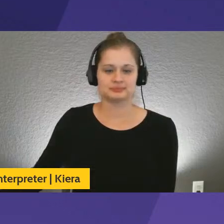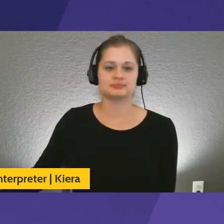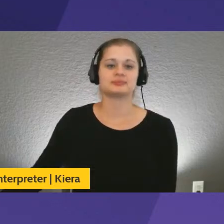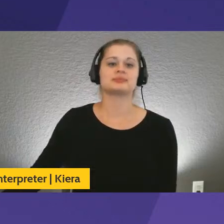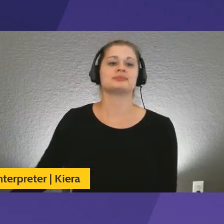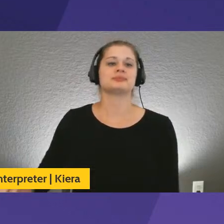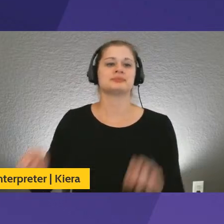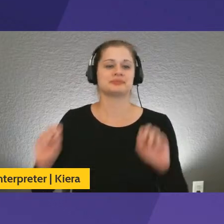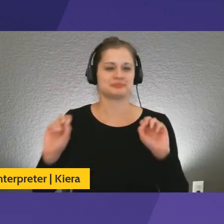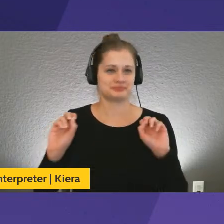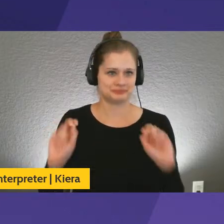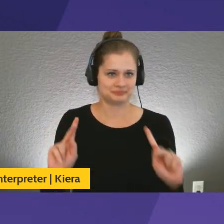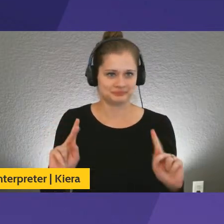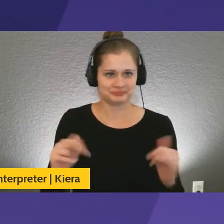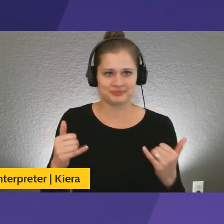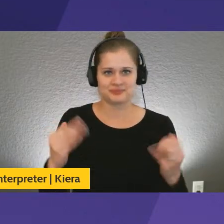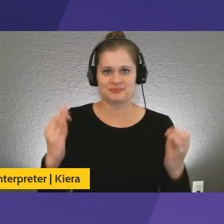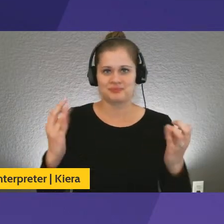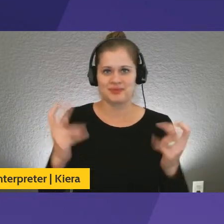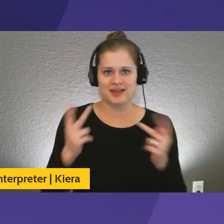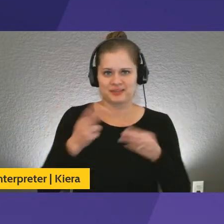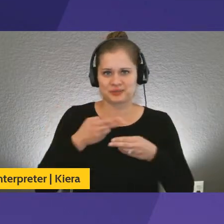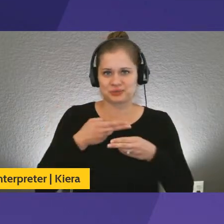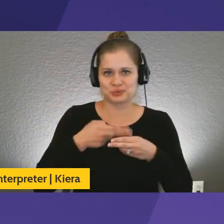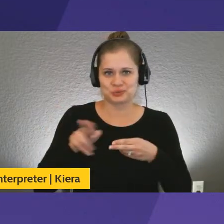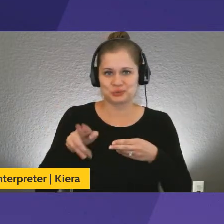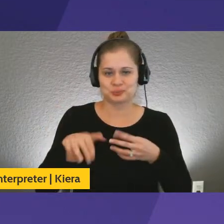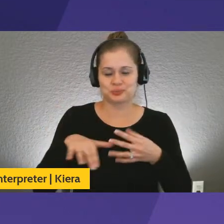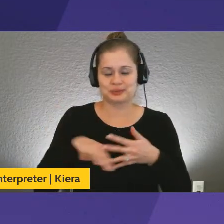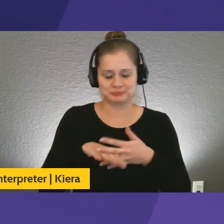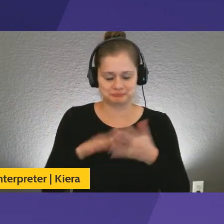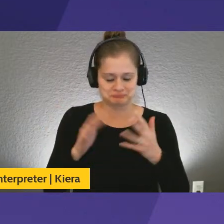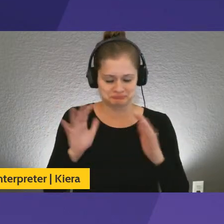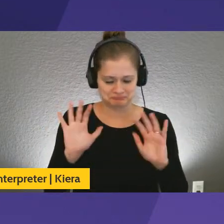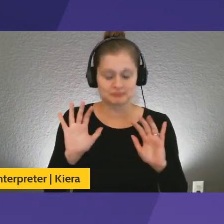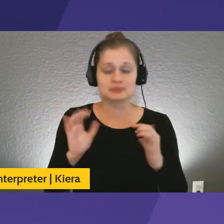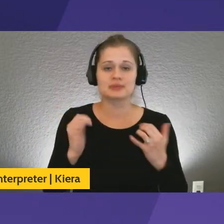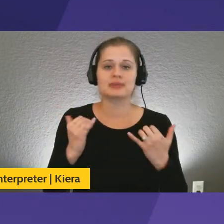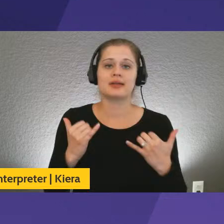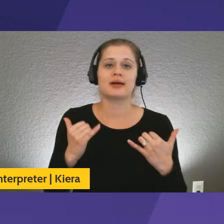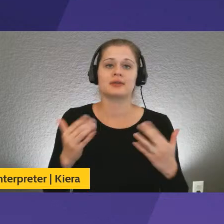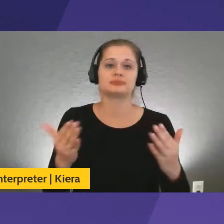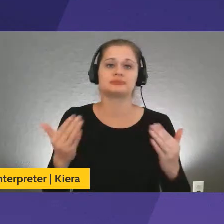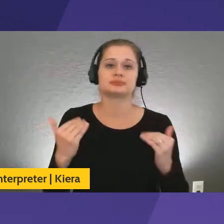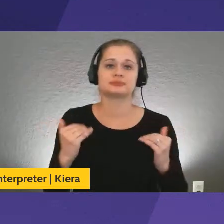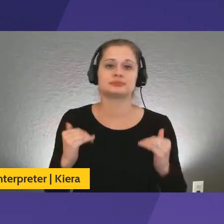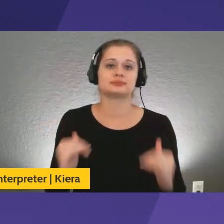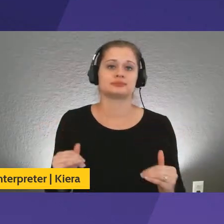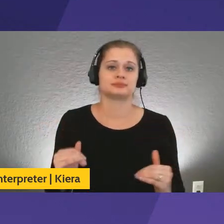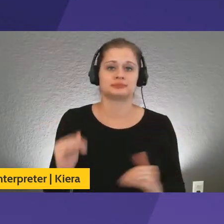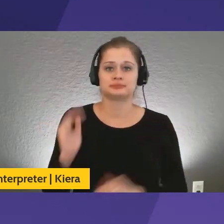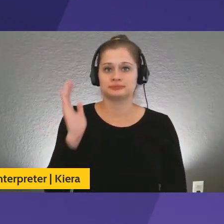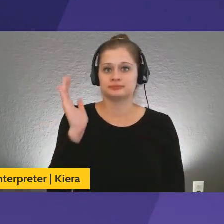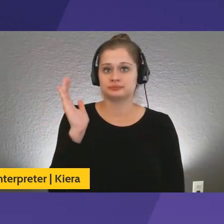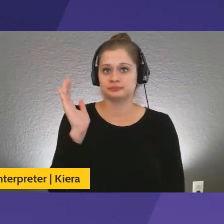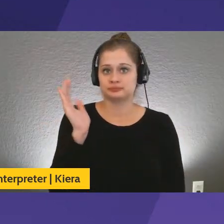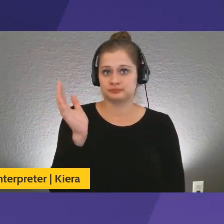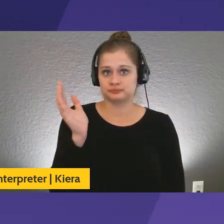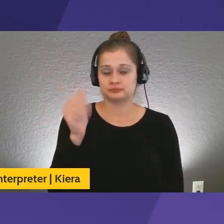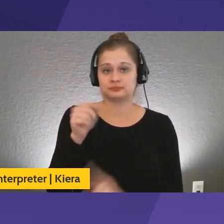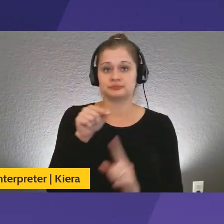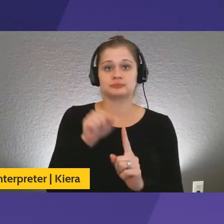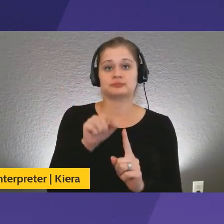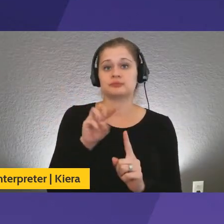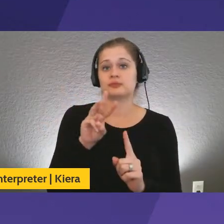So we are back from our short break, and now we have another talk. We